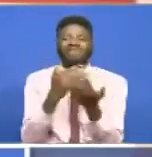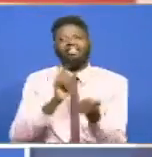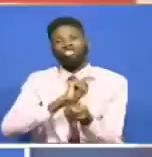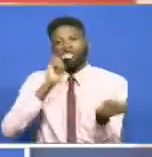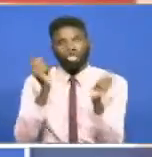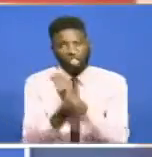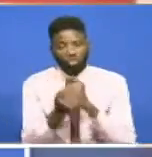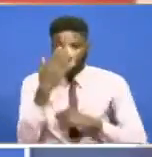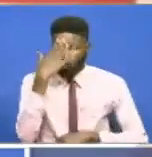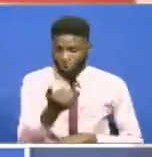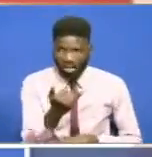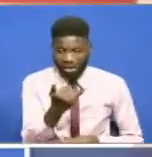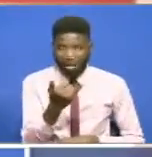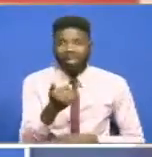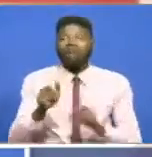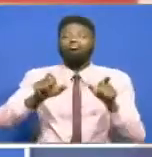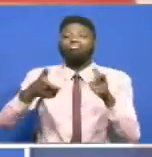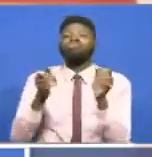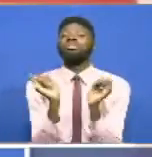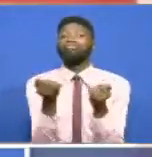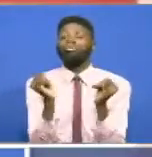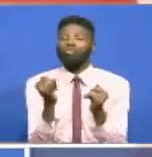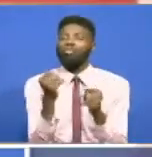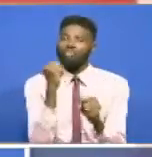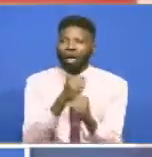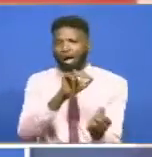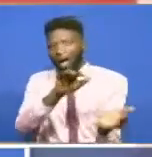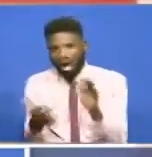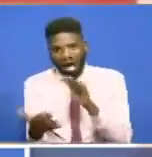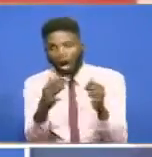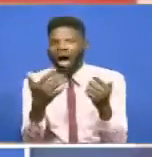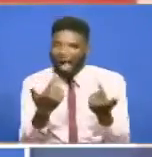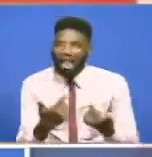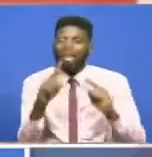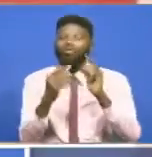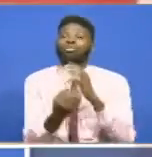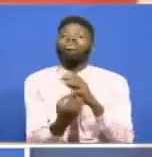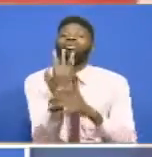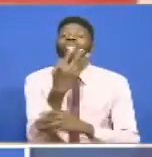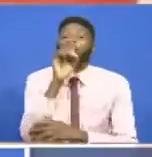must be left to go, must be let to grow, must also